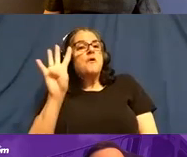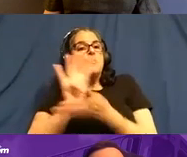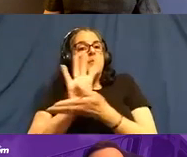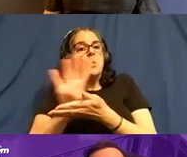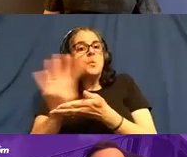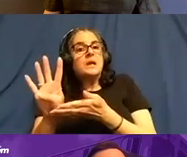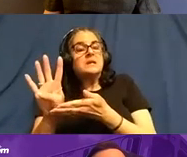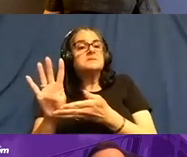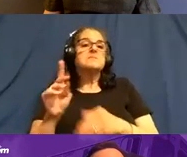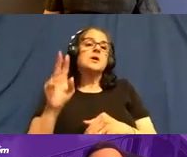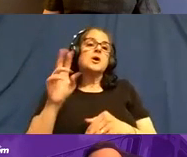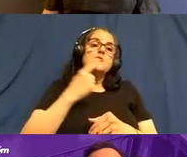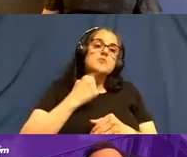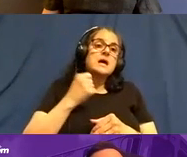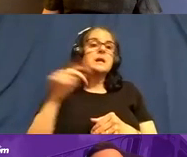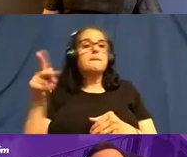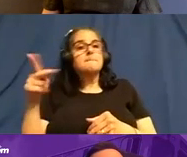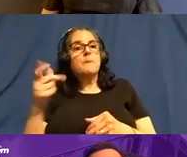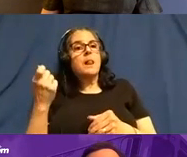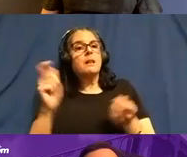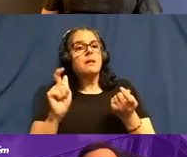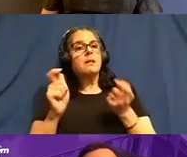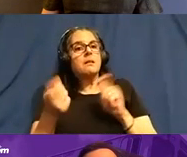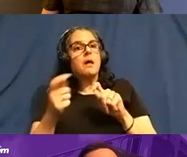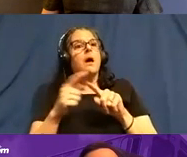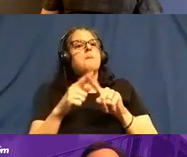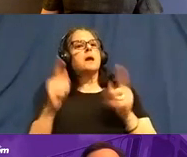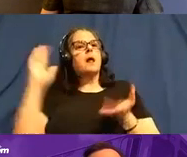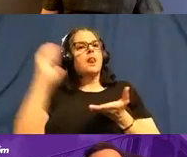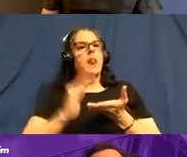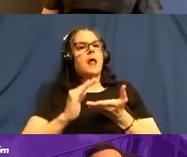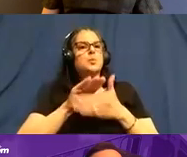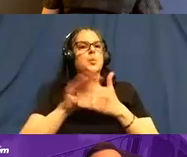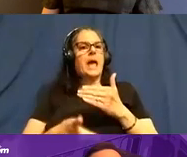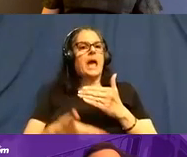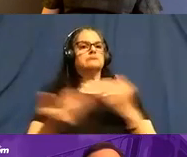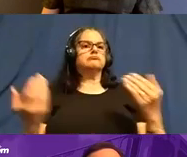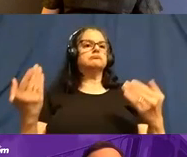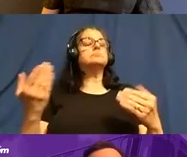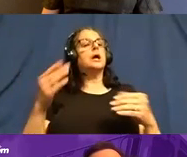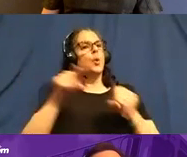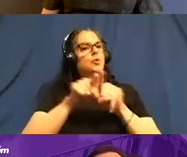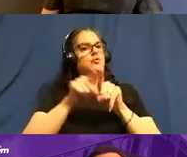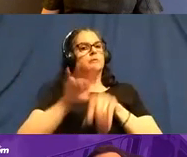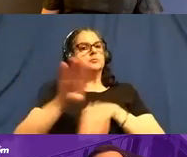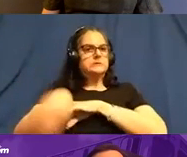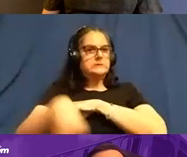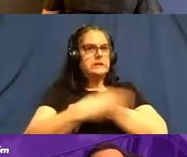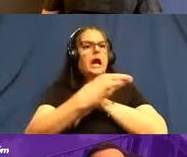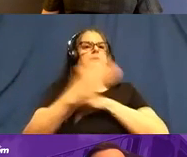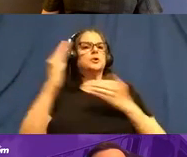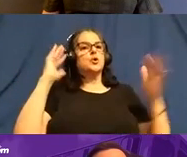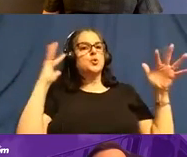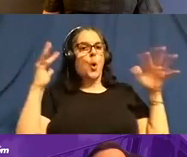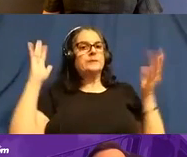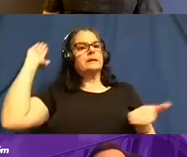service, but it does allow for fewer weekends to be impacted this year, less night work overall, and less associated noise impacts